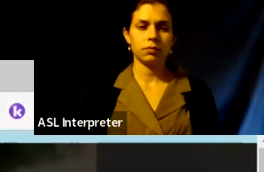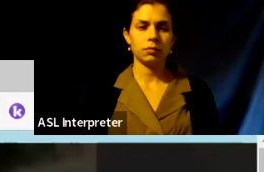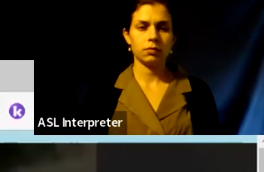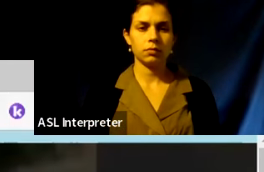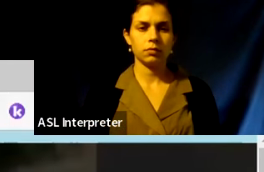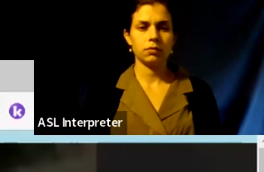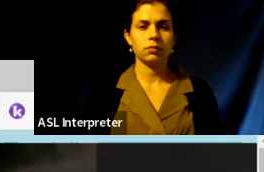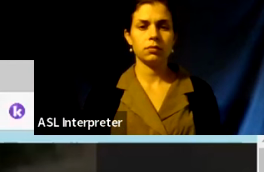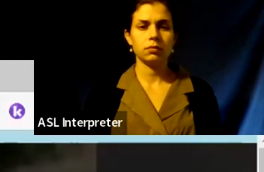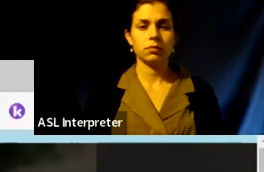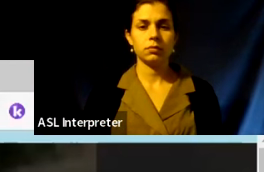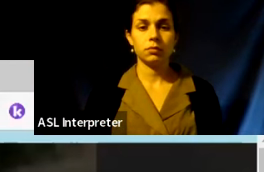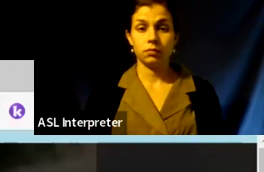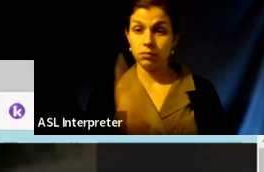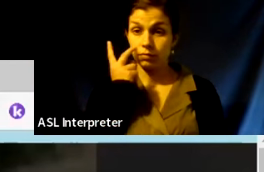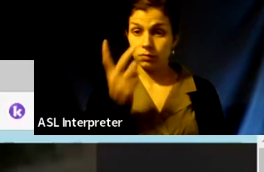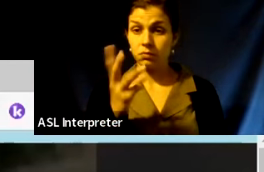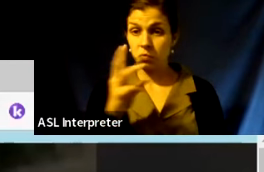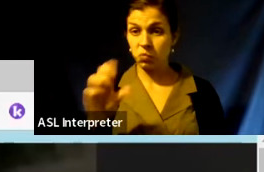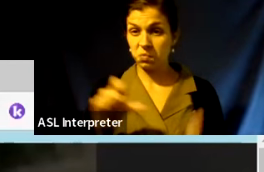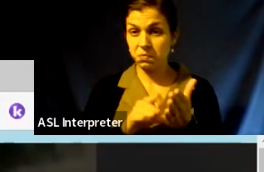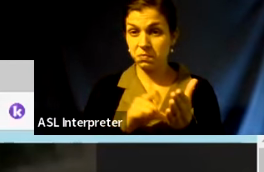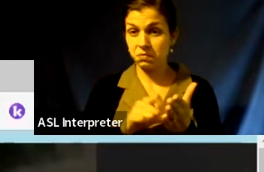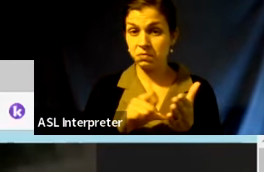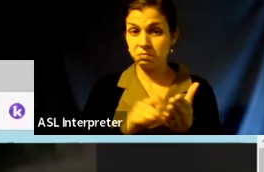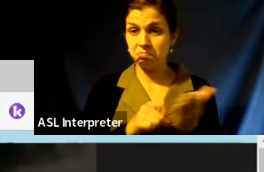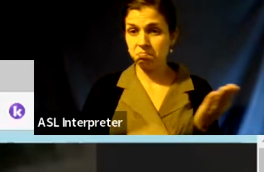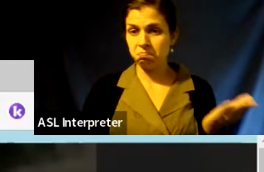And you should be seeing the website now on the screen.